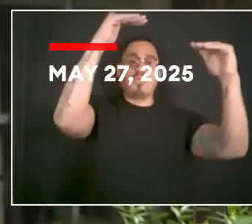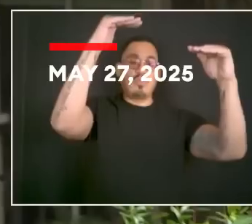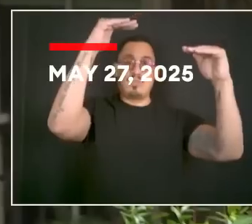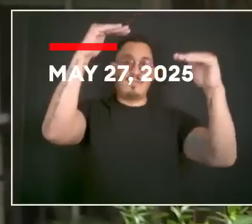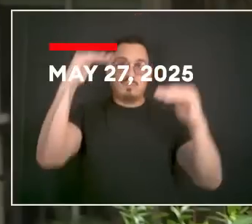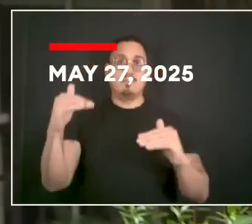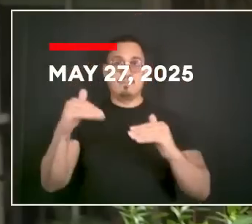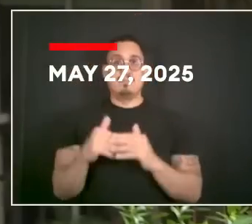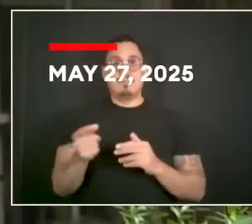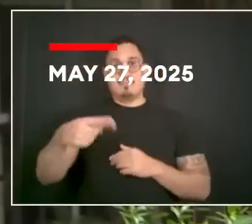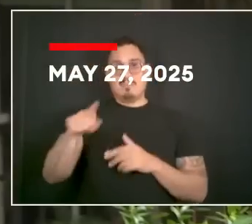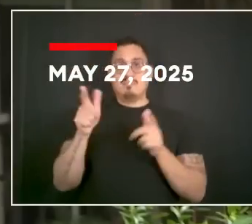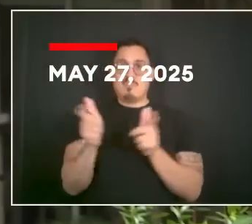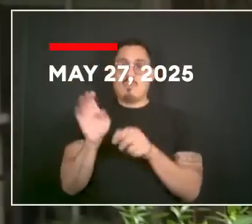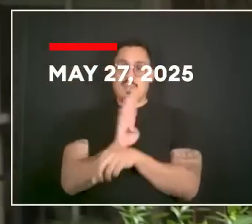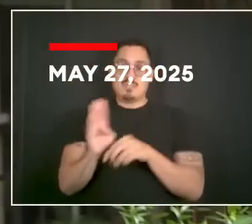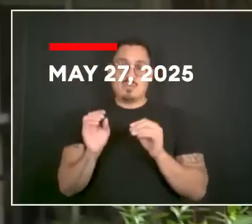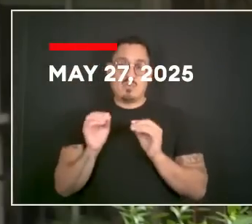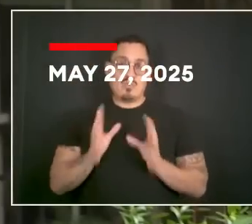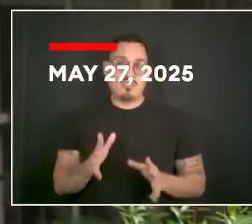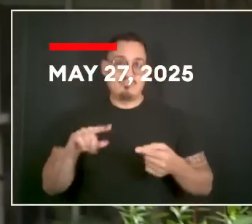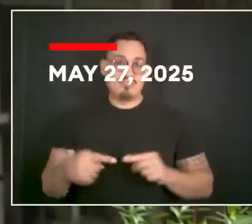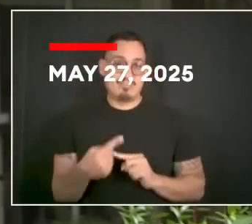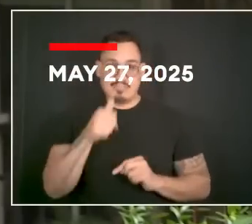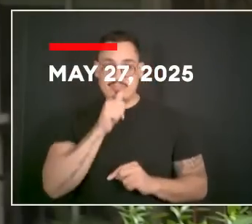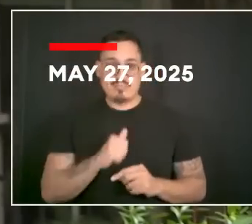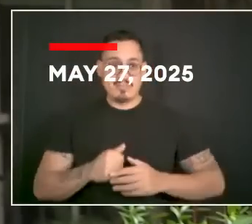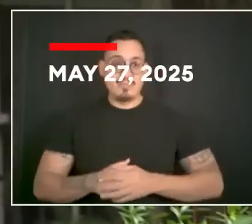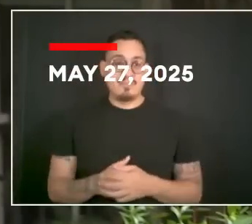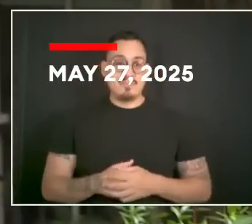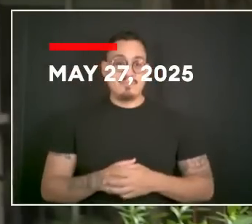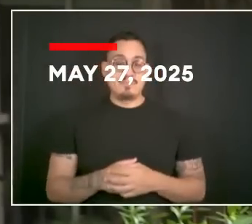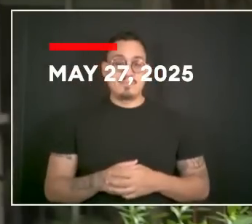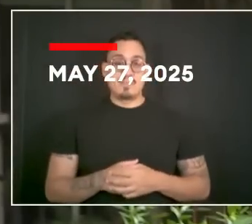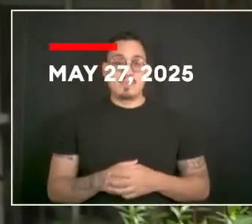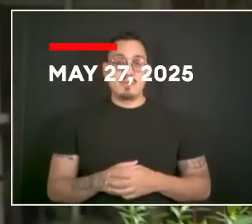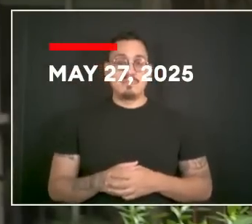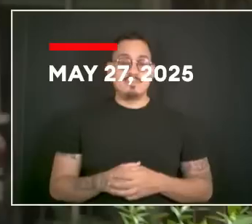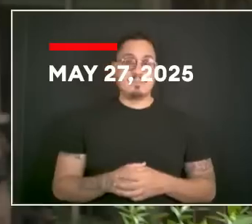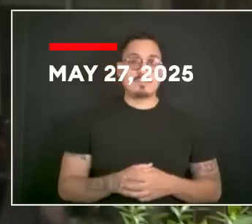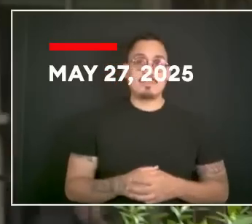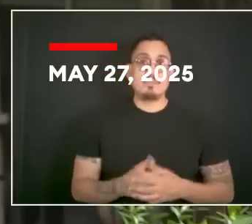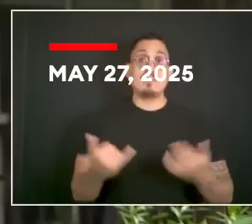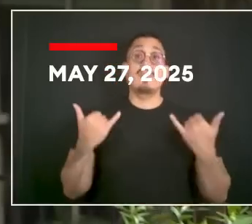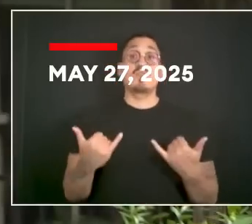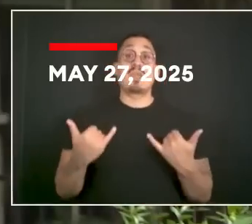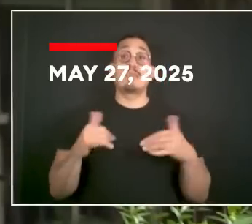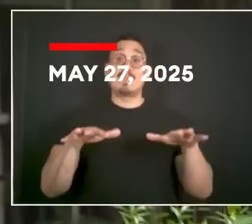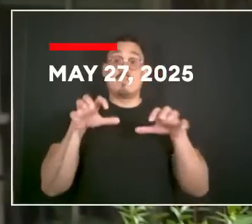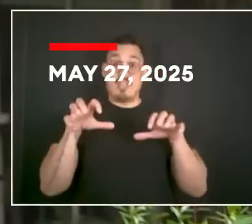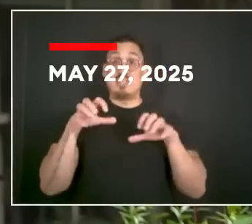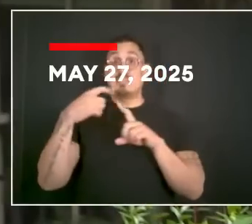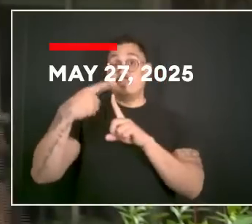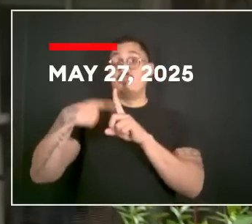So I just had a follow-up, Mayor. Yes. I mean, all of the Democratic candidates are saying rent freeze, and I don't